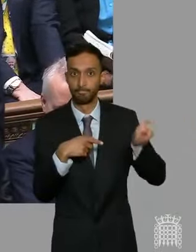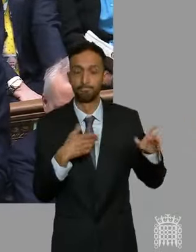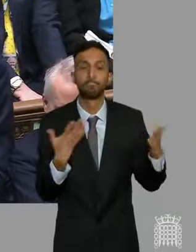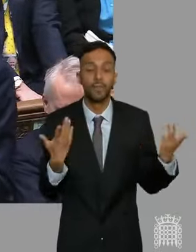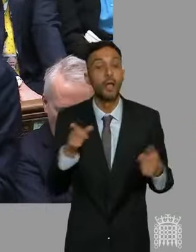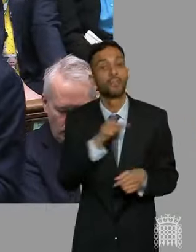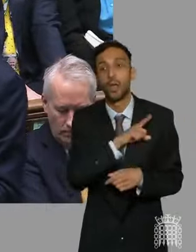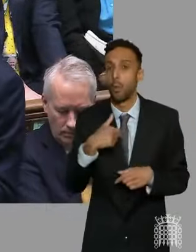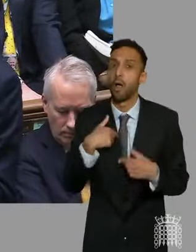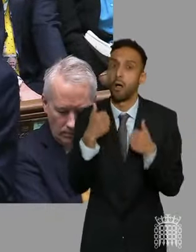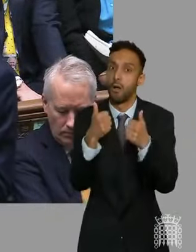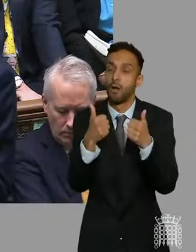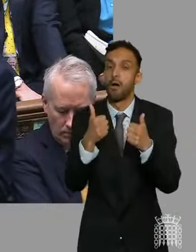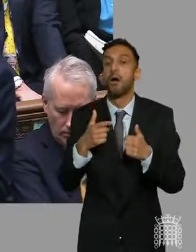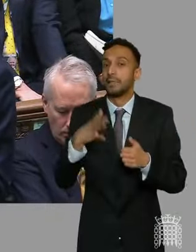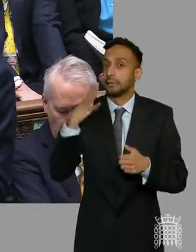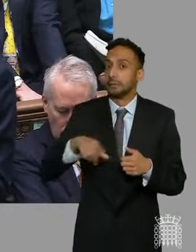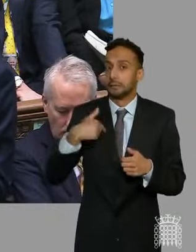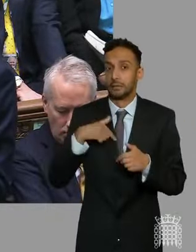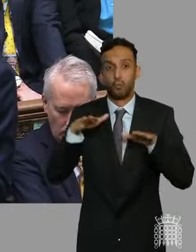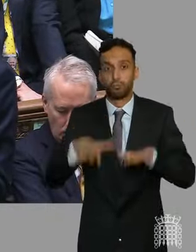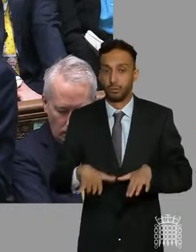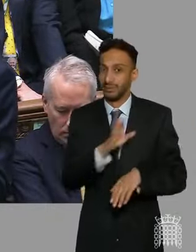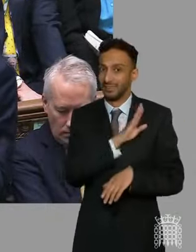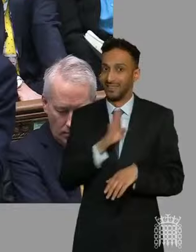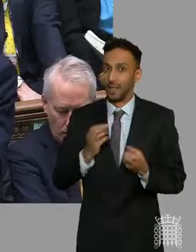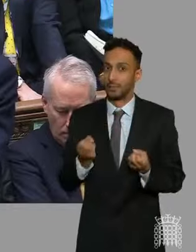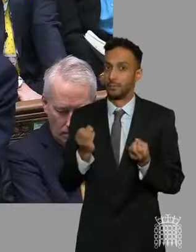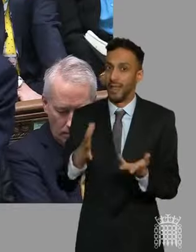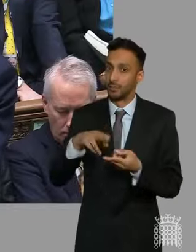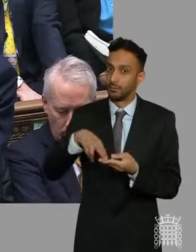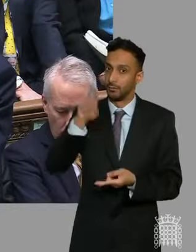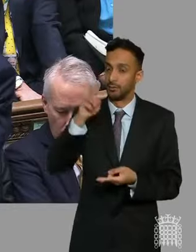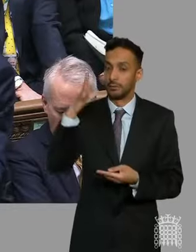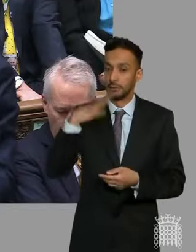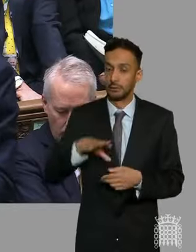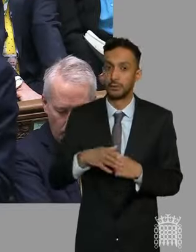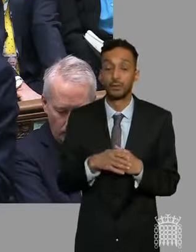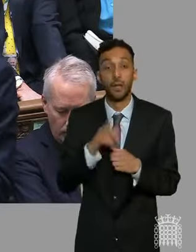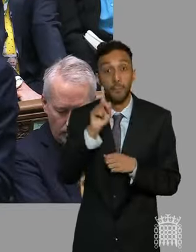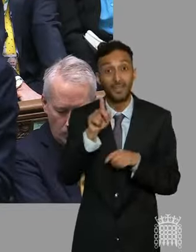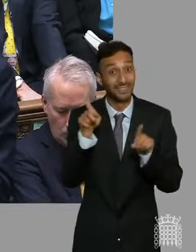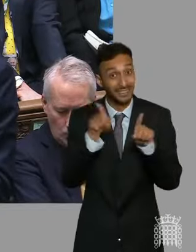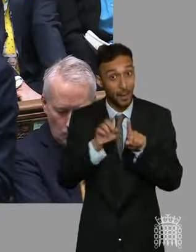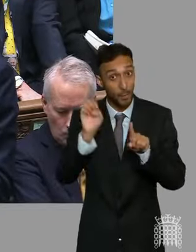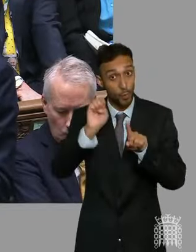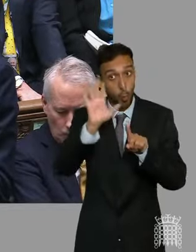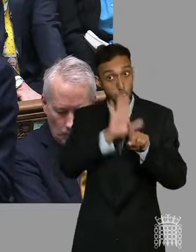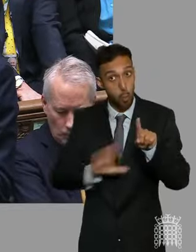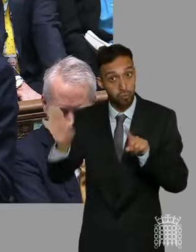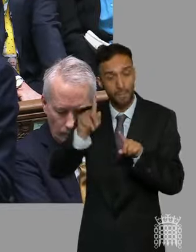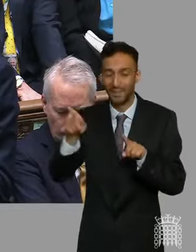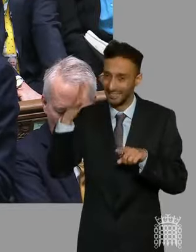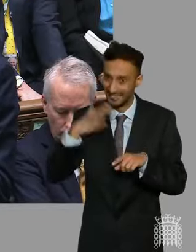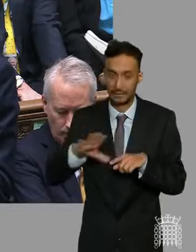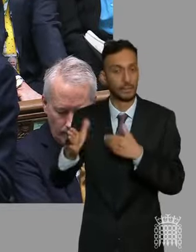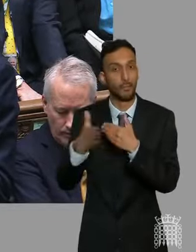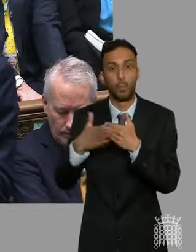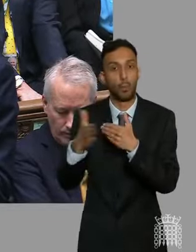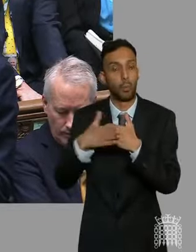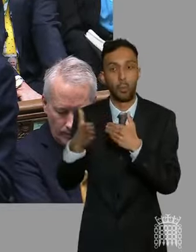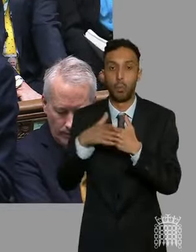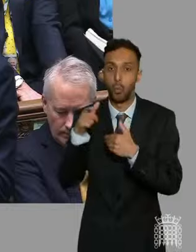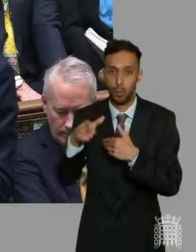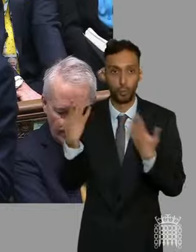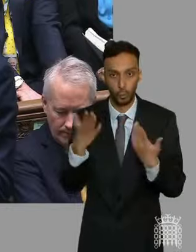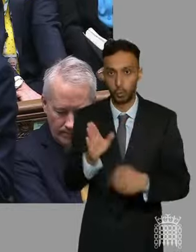do far more to rearm in the face of Putin's threat, and the UK must lead on that. That's why we back the idea of a